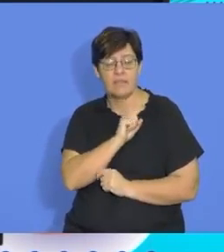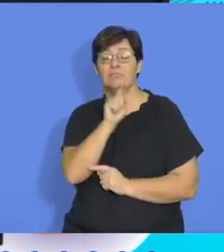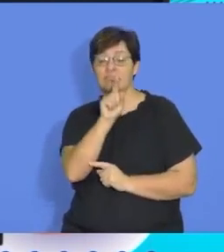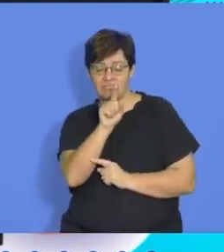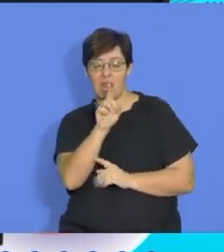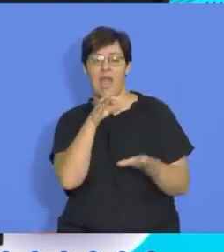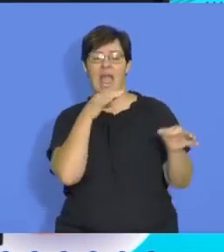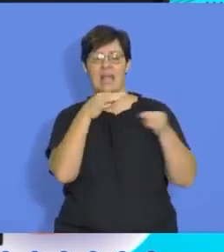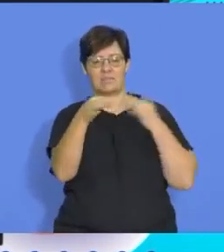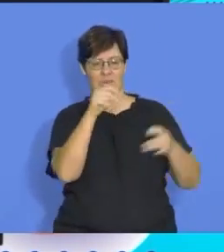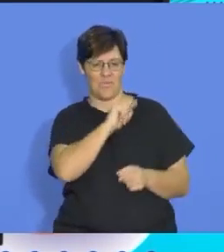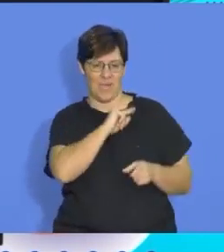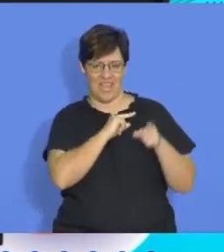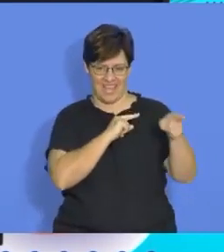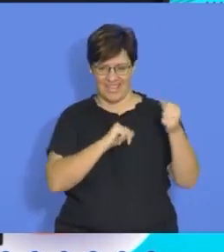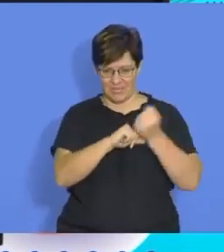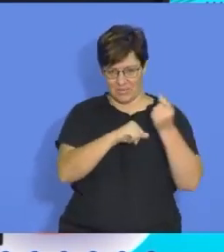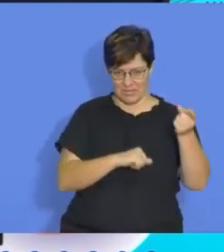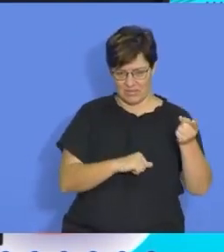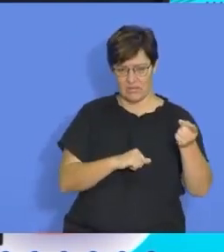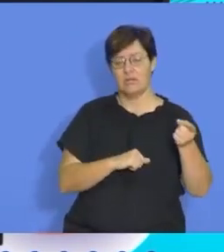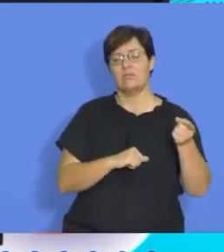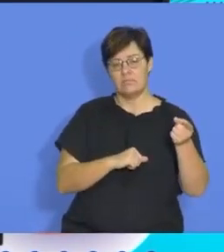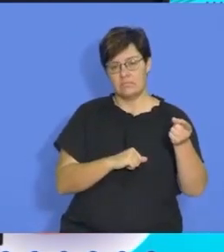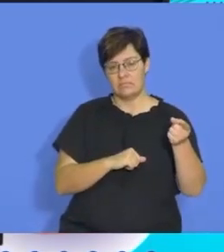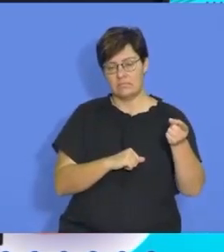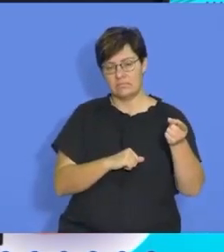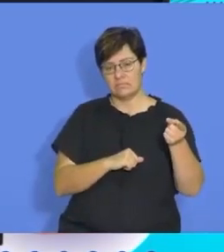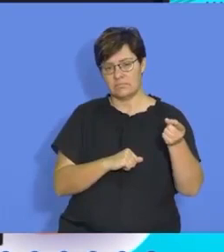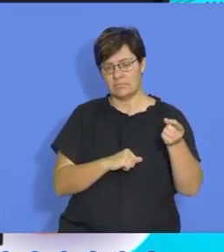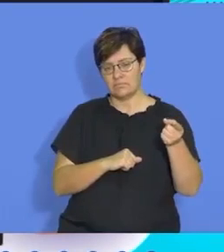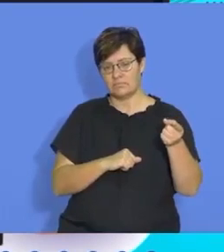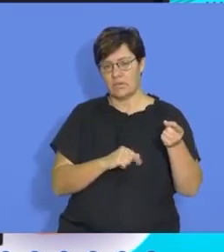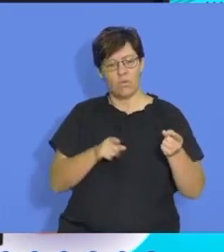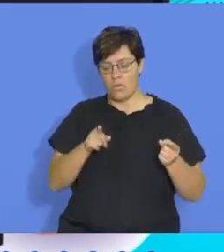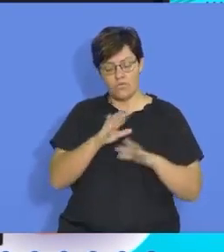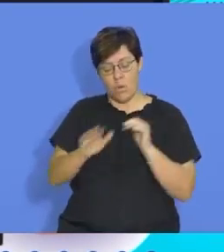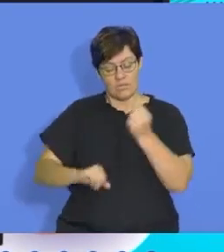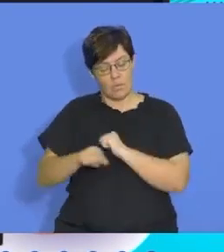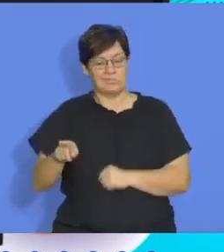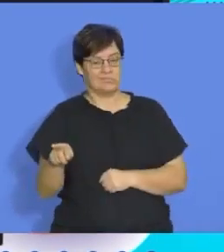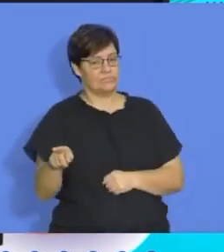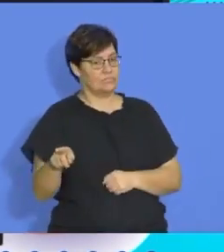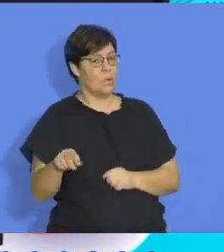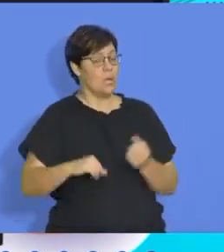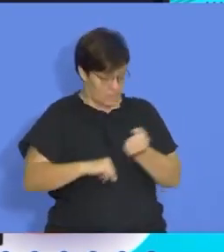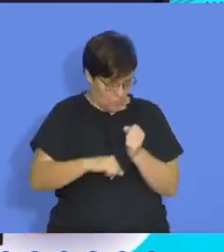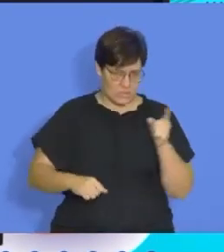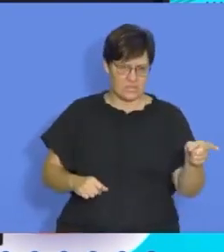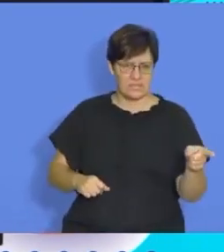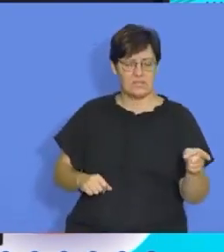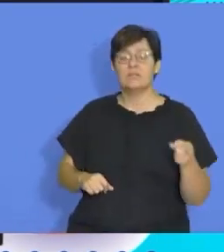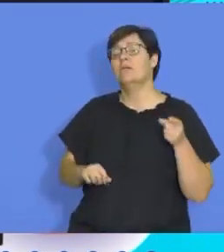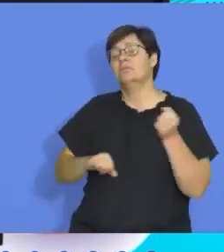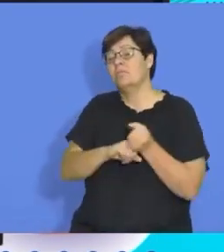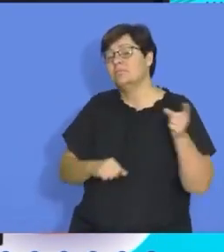to now explain, and the question tells us we supporting Craig. So we're not on Candace's side, we